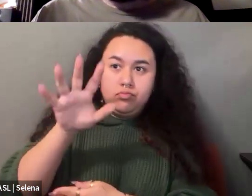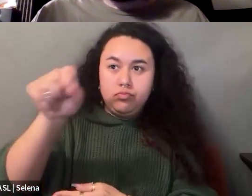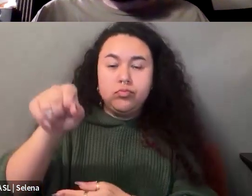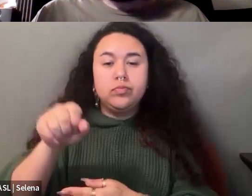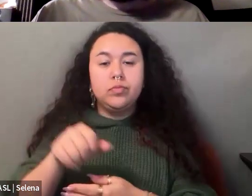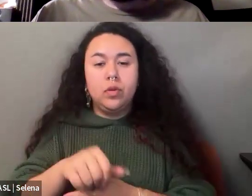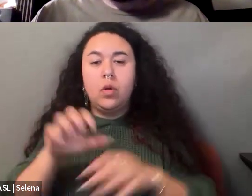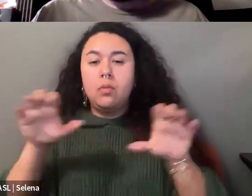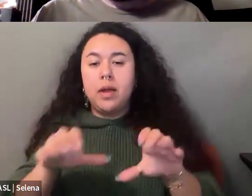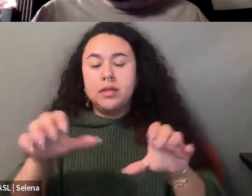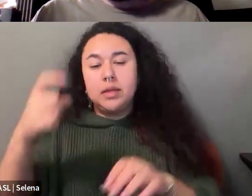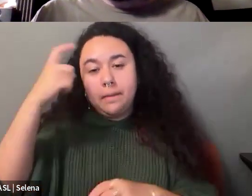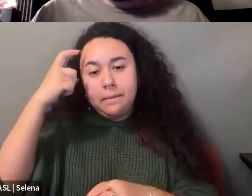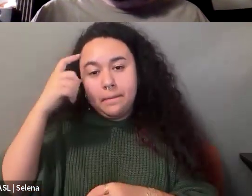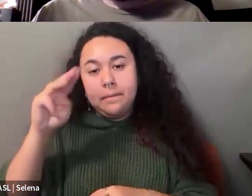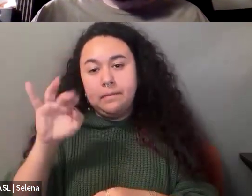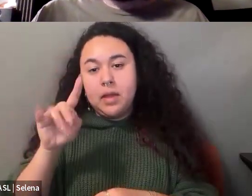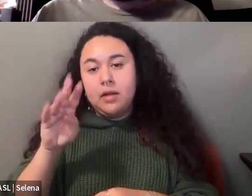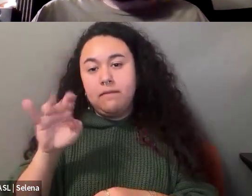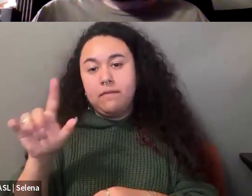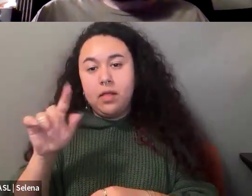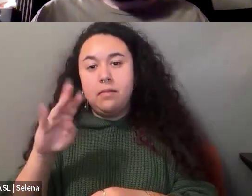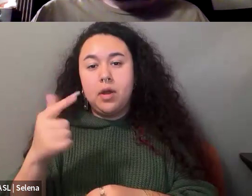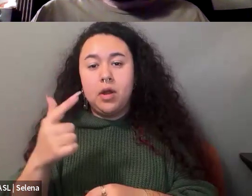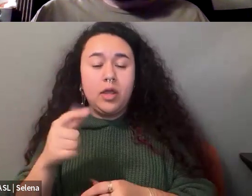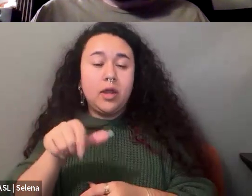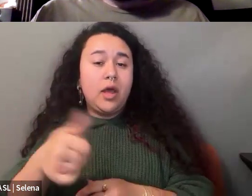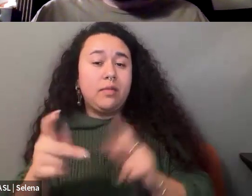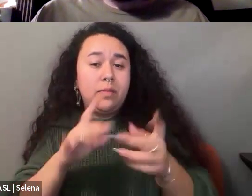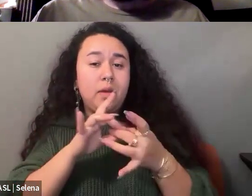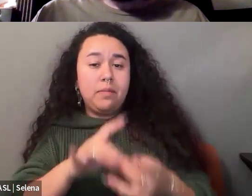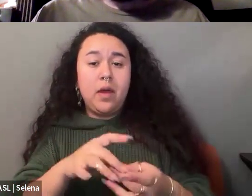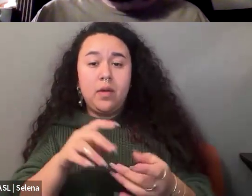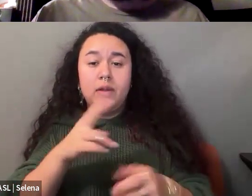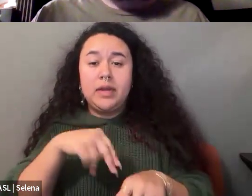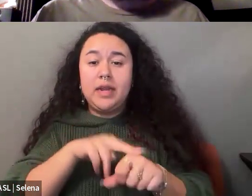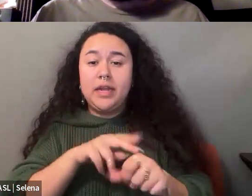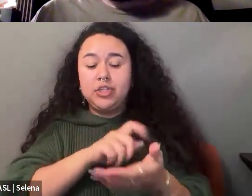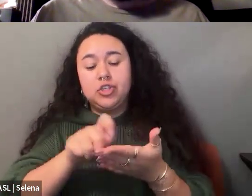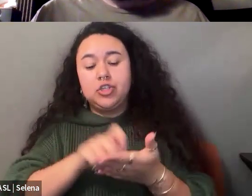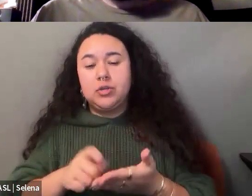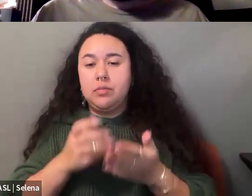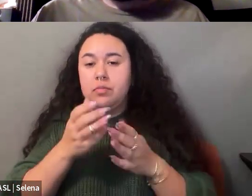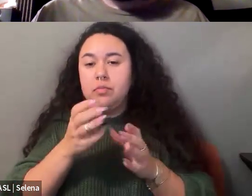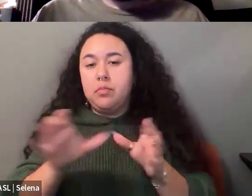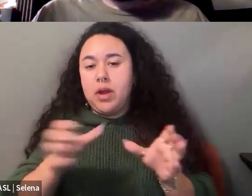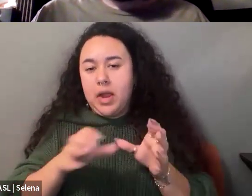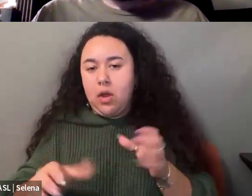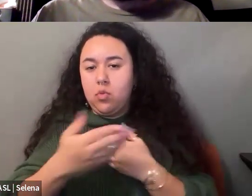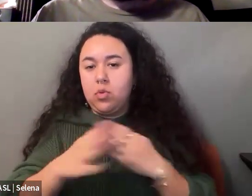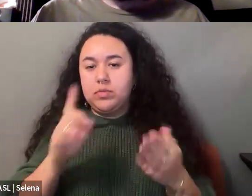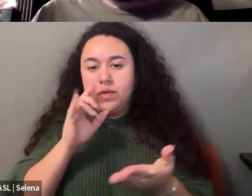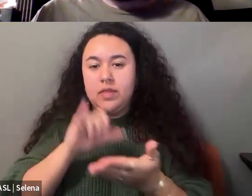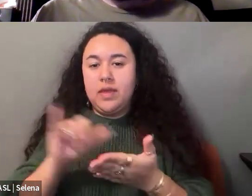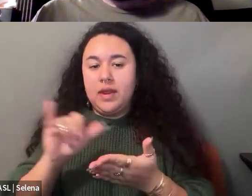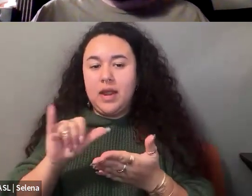mindful birding. It might be an interesting connecting with others about nature journaling. We'll have lots of different breakout rooms for all that. And we'll also be